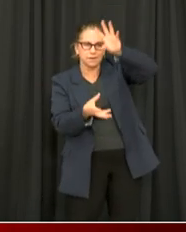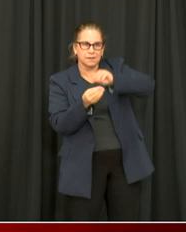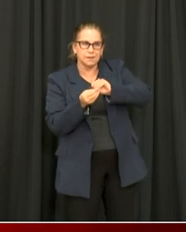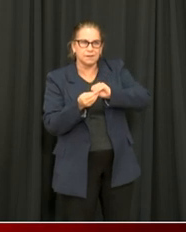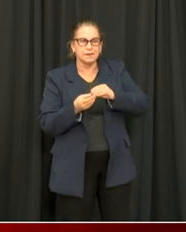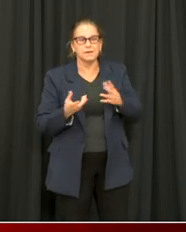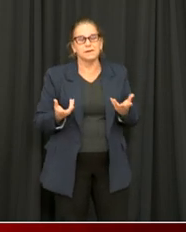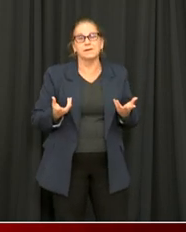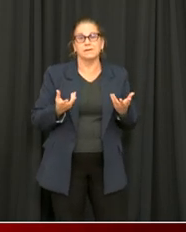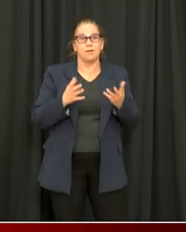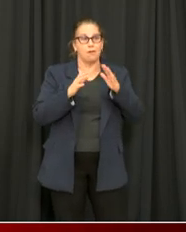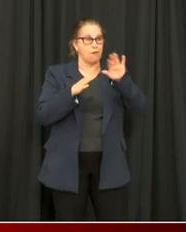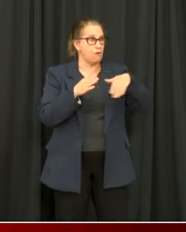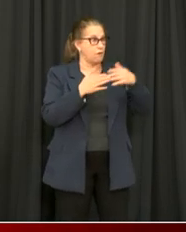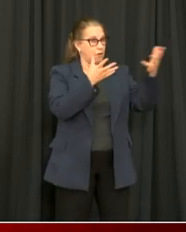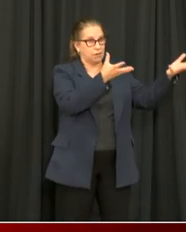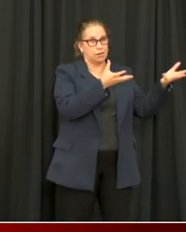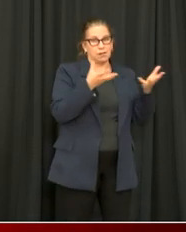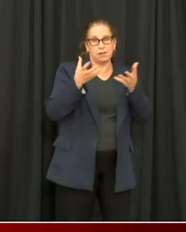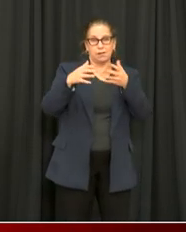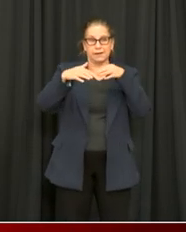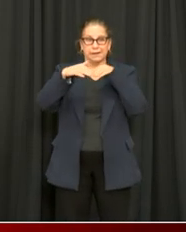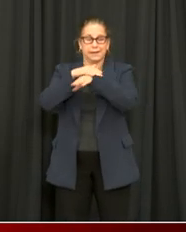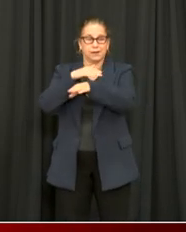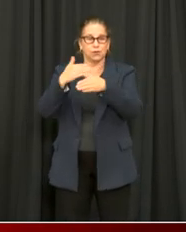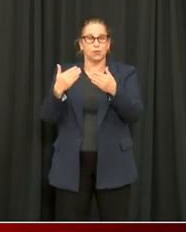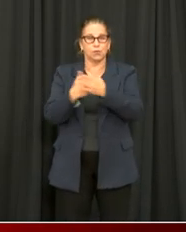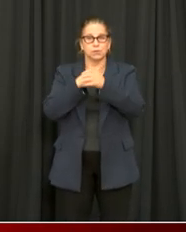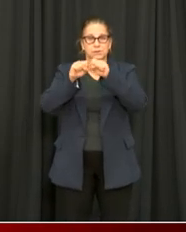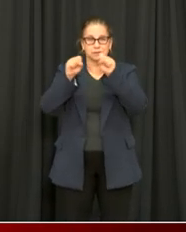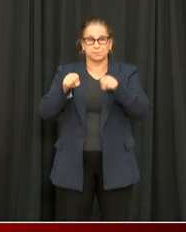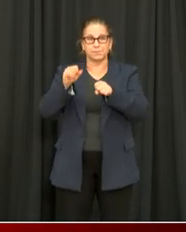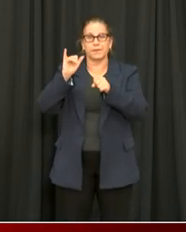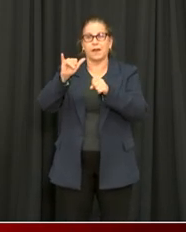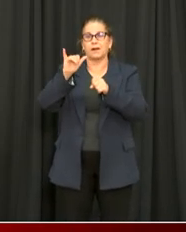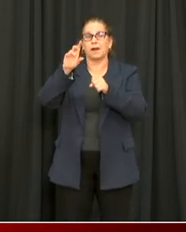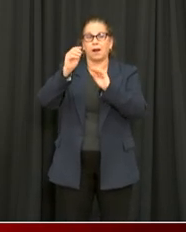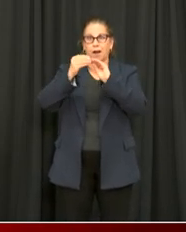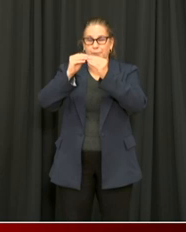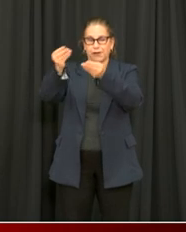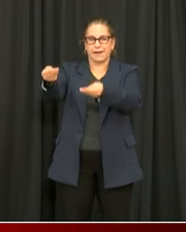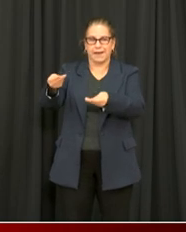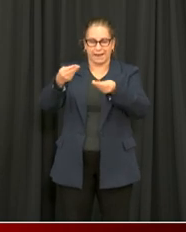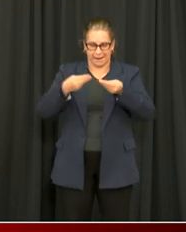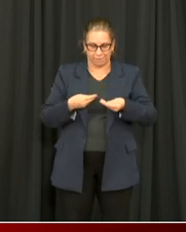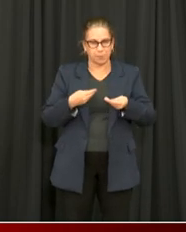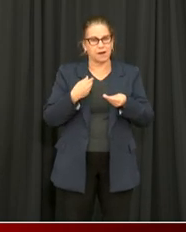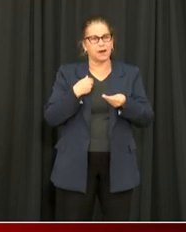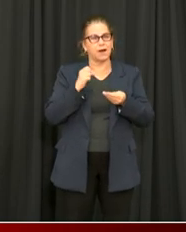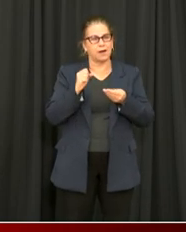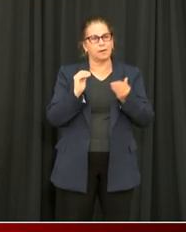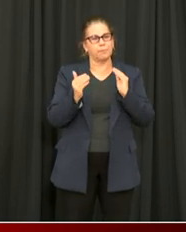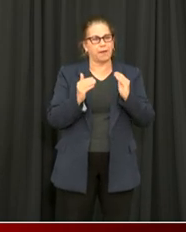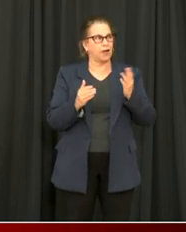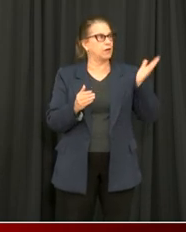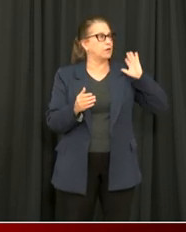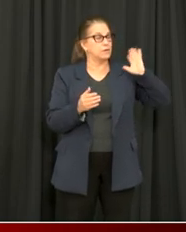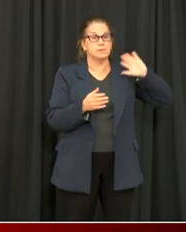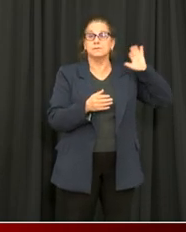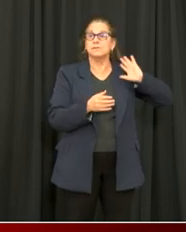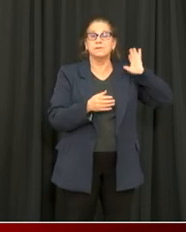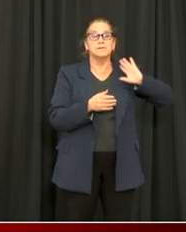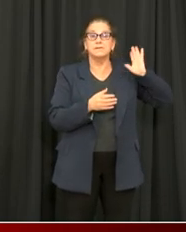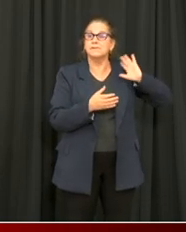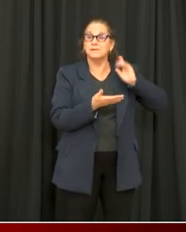was calculating and providing to me what performance looked like before manually did that calculation in another